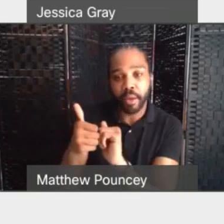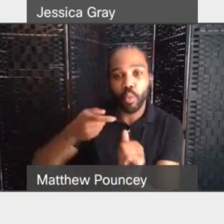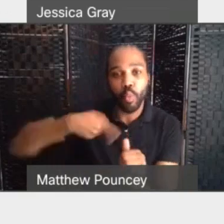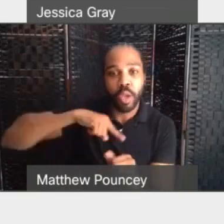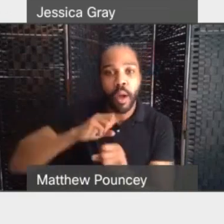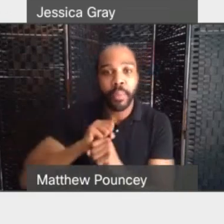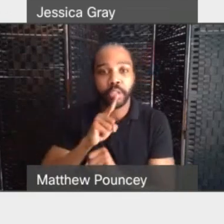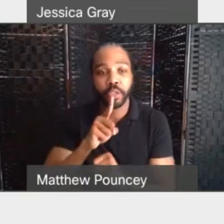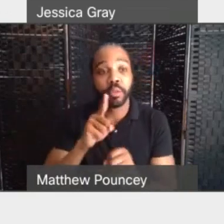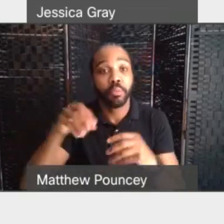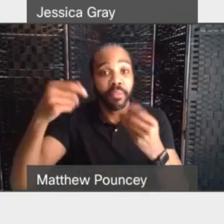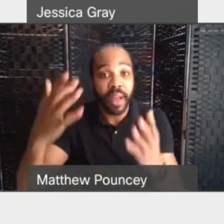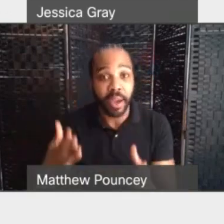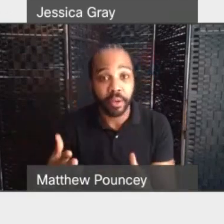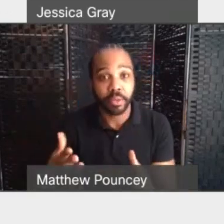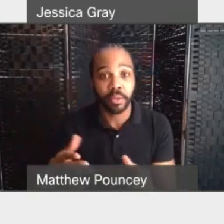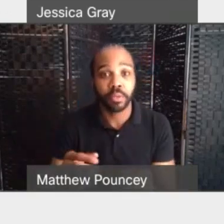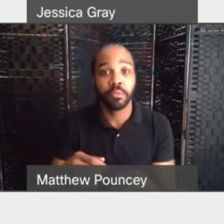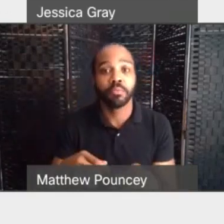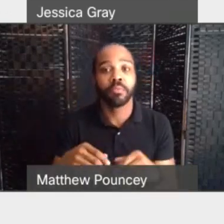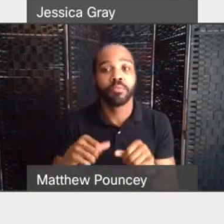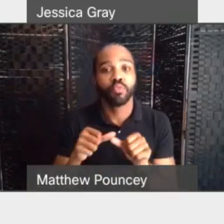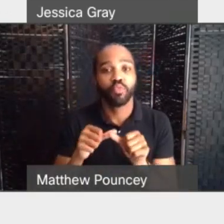providers remain